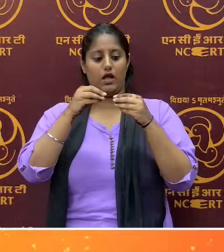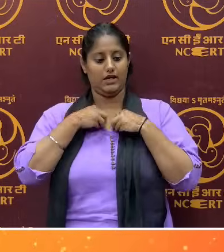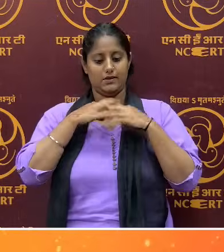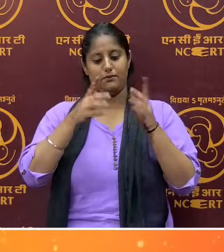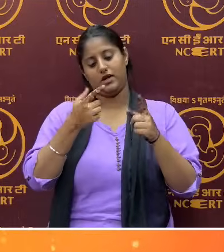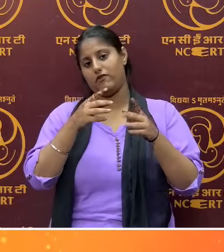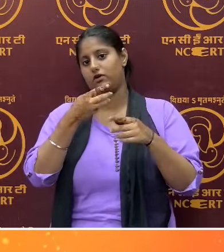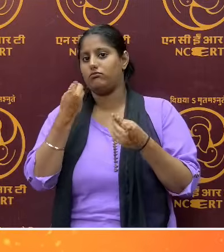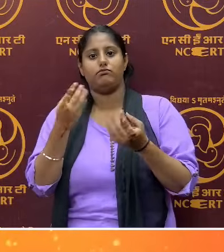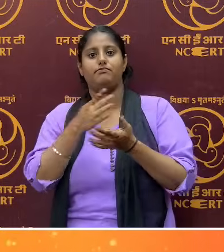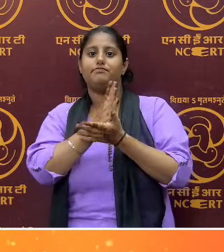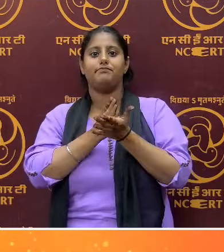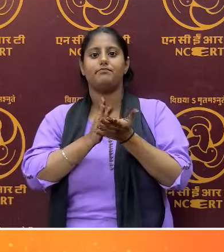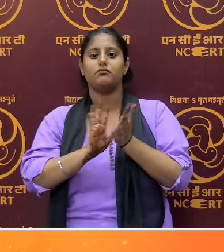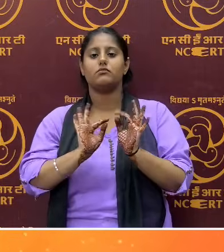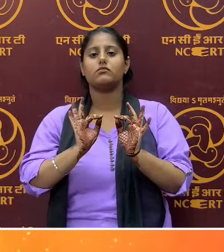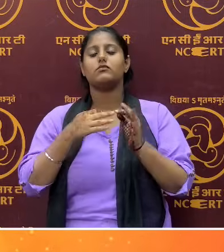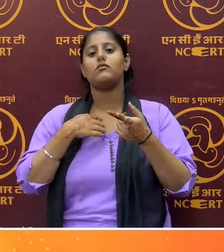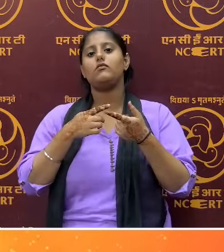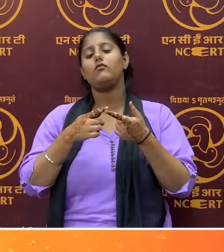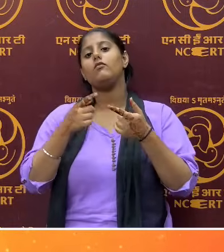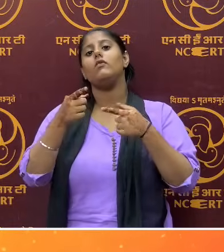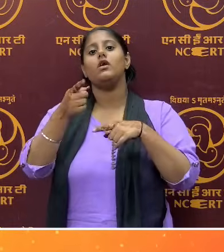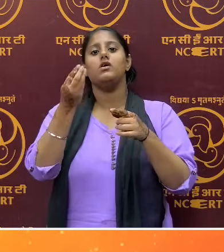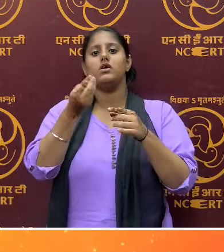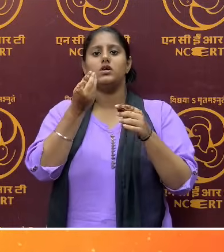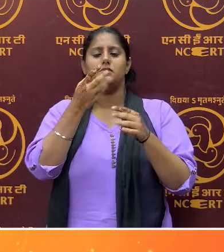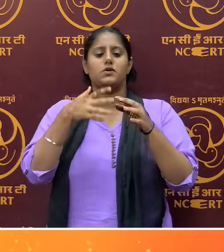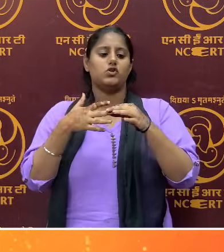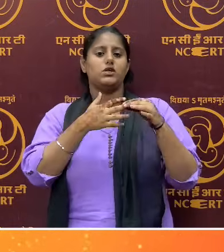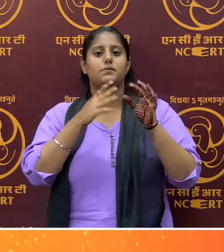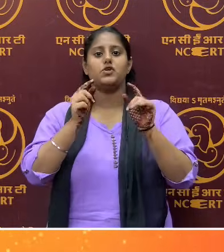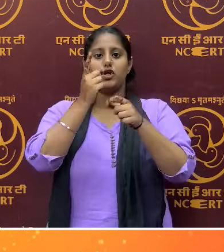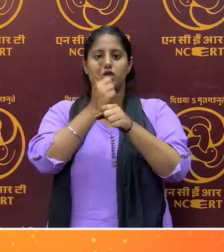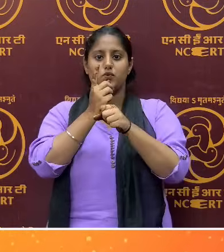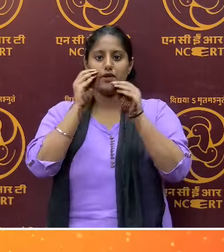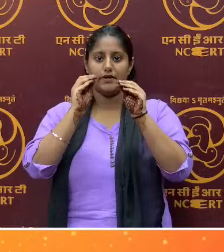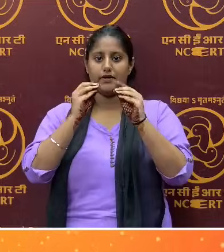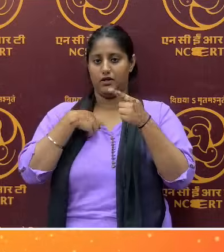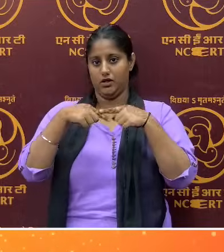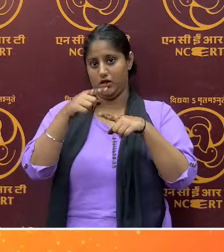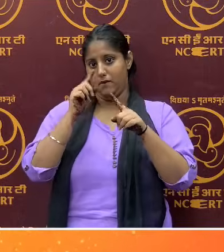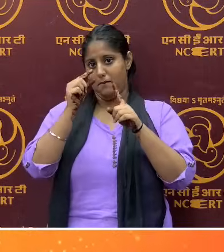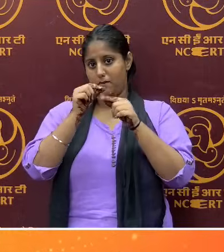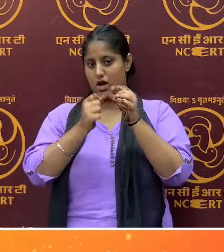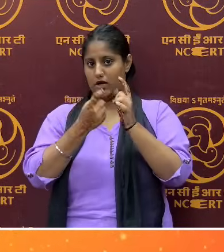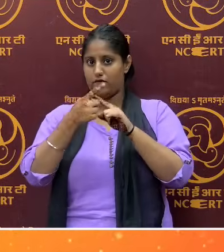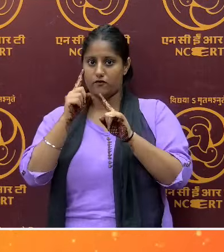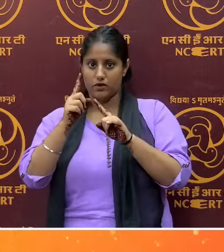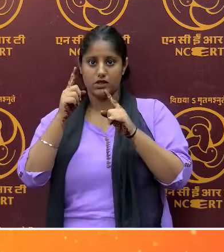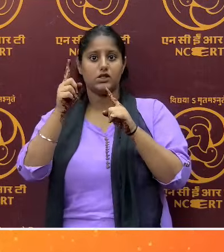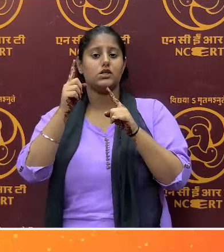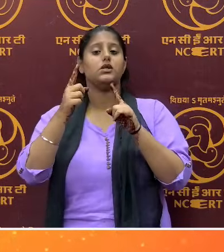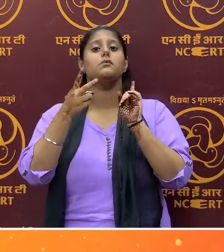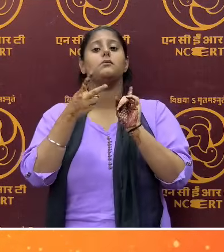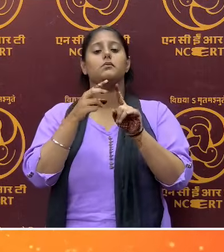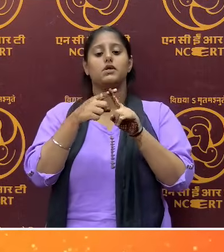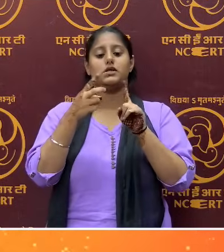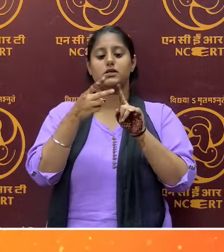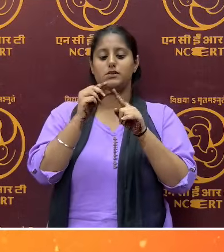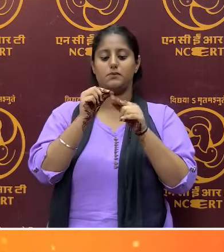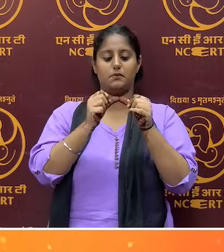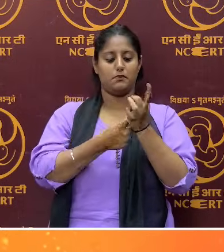reject. Same for the special educator. In the assign screening, we can assign the part 1 screening and part 2 screening. And below we have the